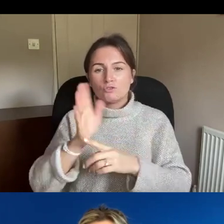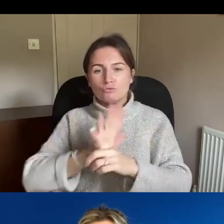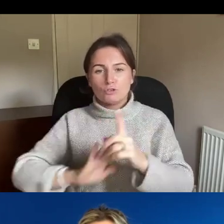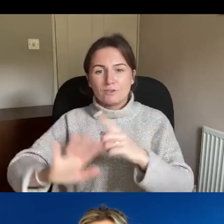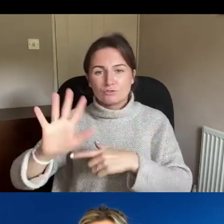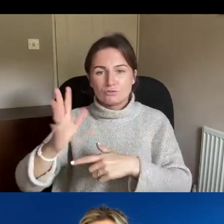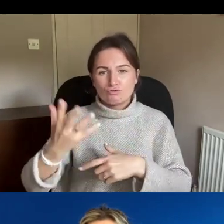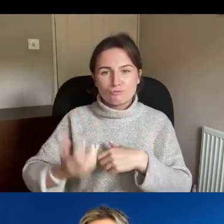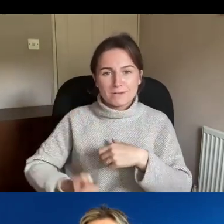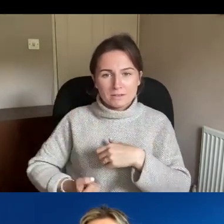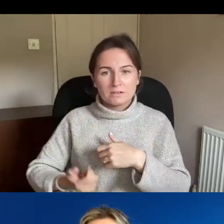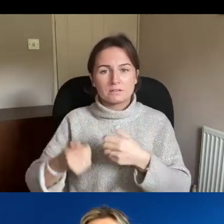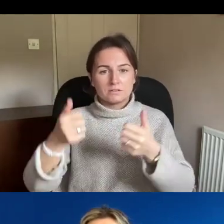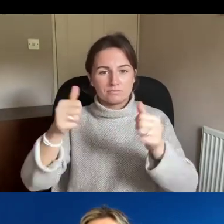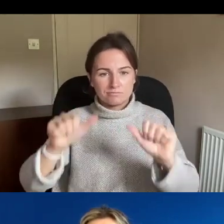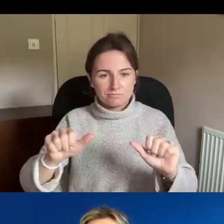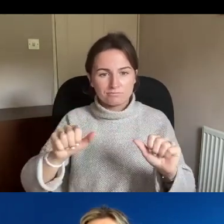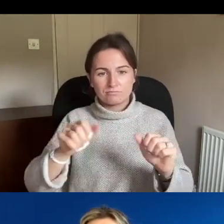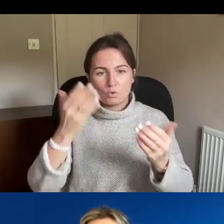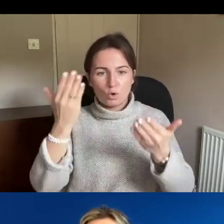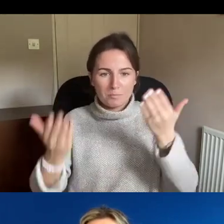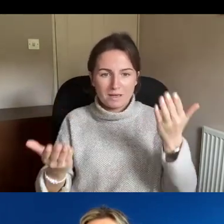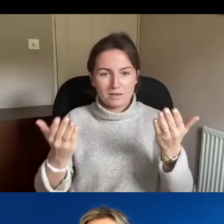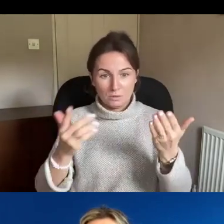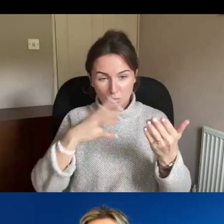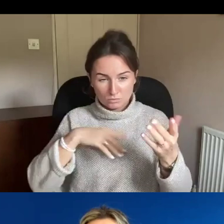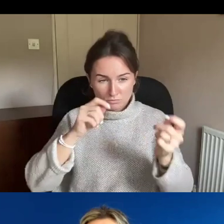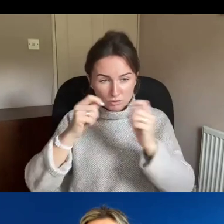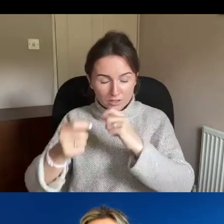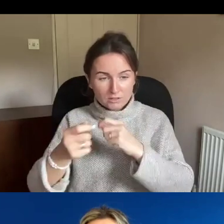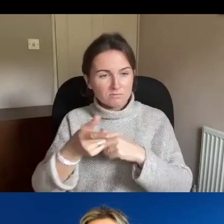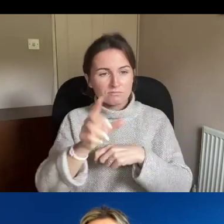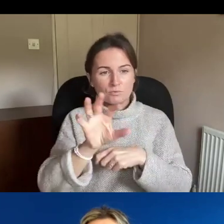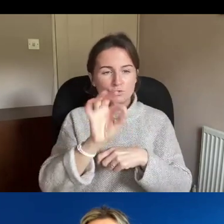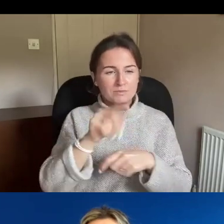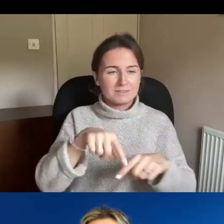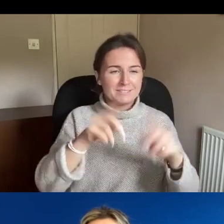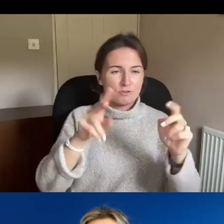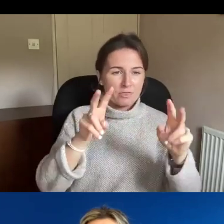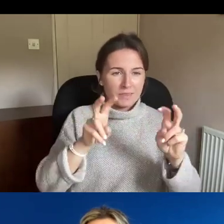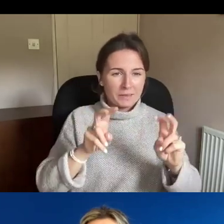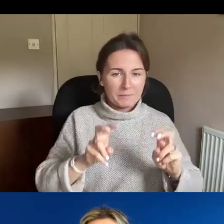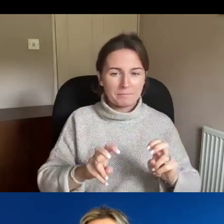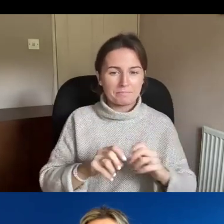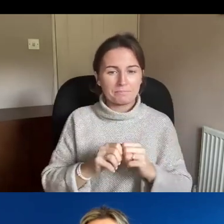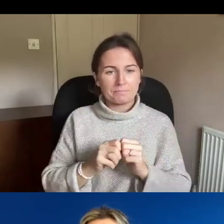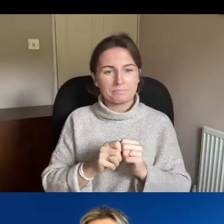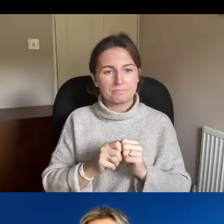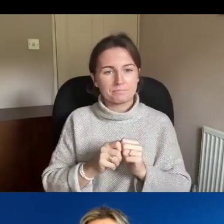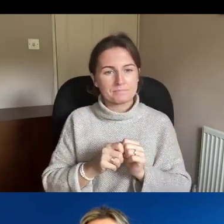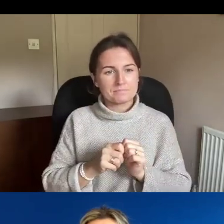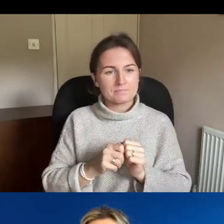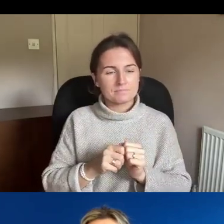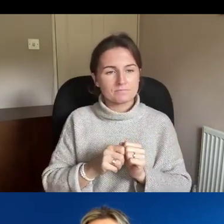to compare. And then if you wanted to change it, you could choose a different theme. So we'll choose that one, and it